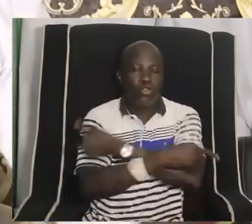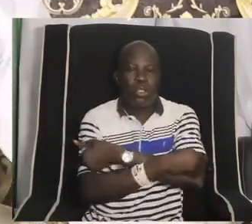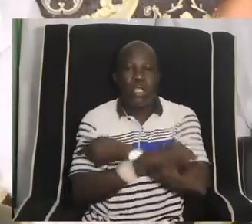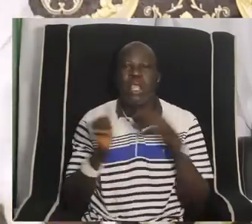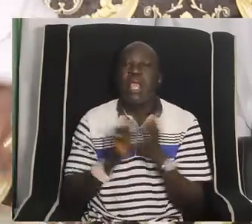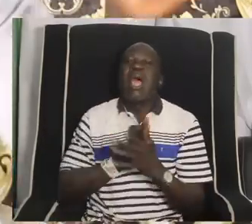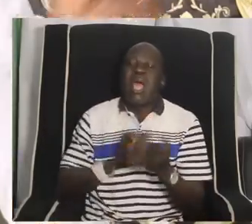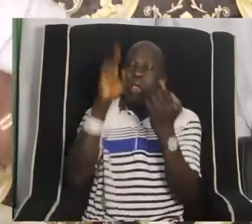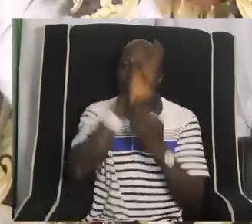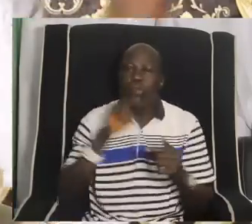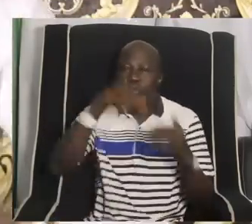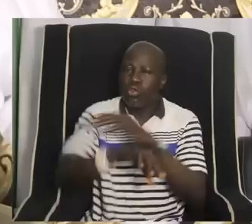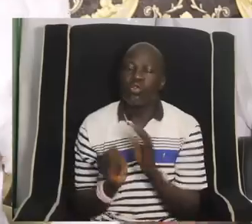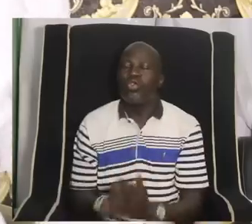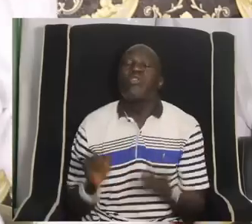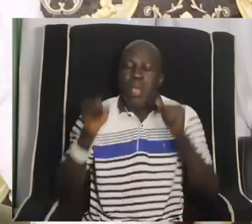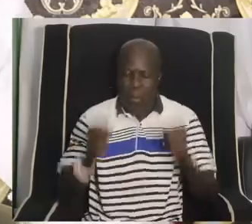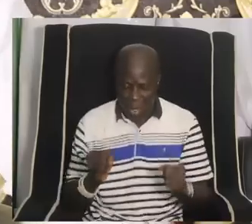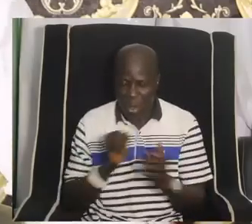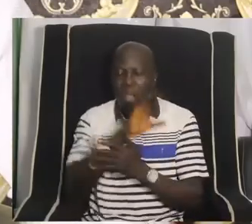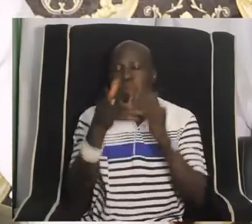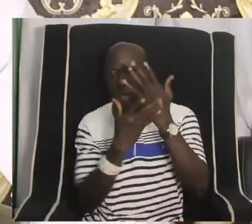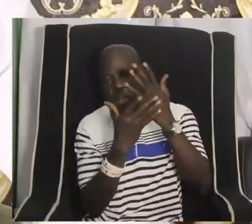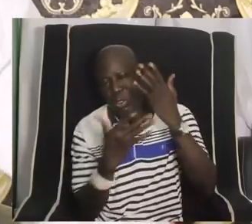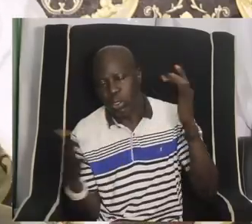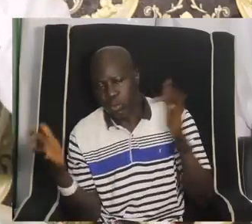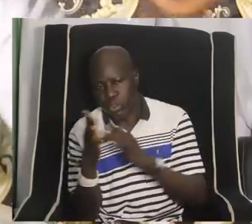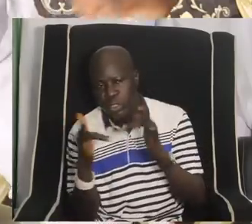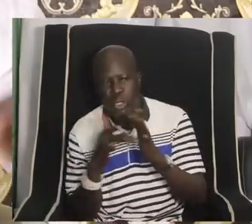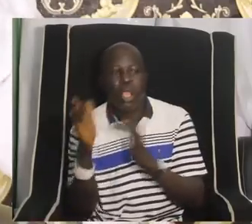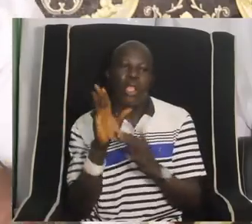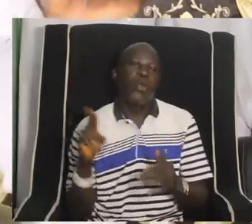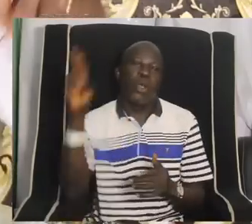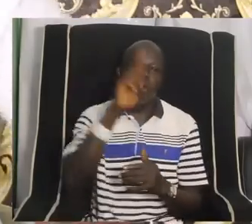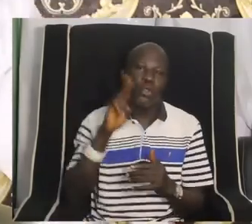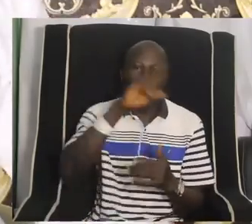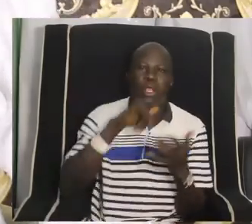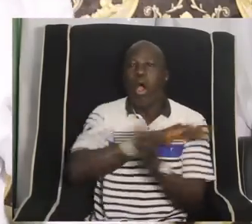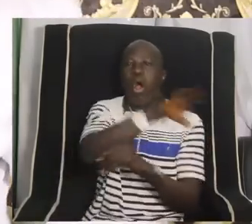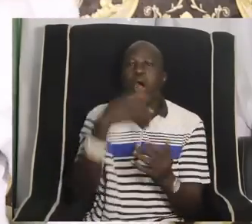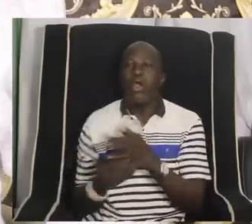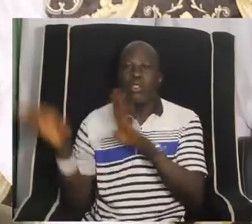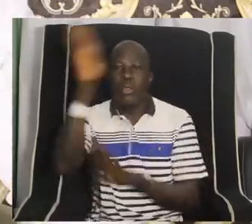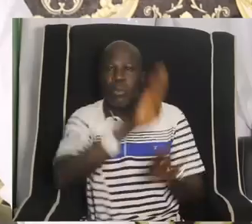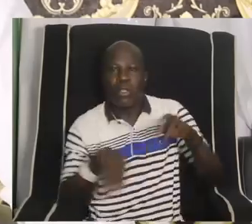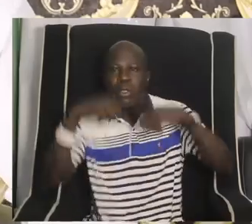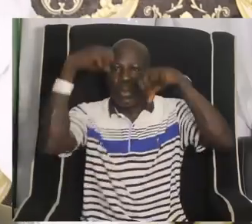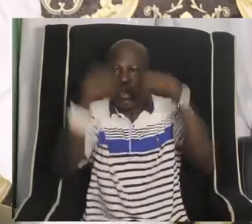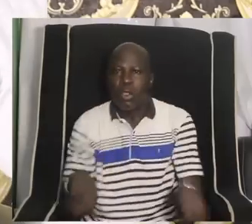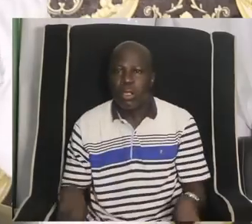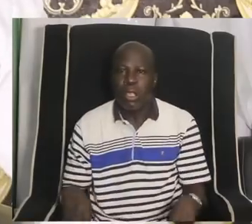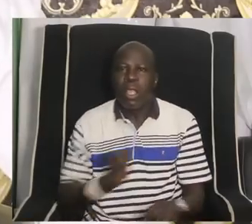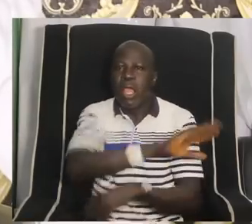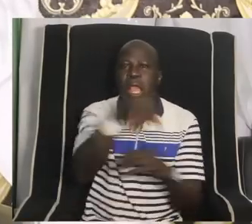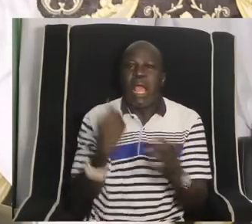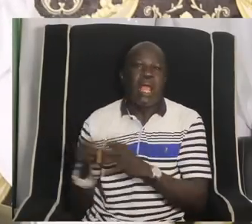But today, we want to use the power in the blood of Jesus. We'll use today and the battle of your life will